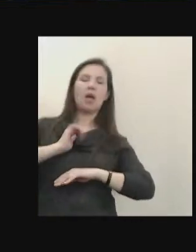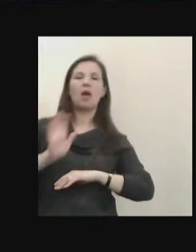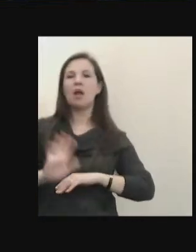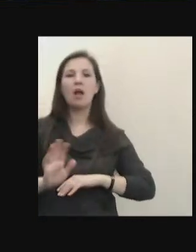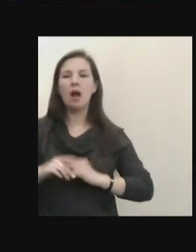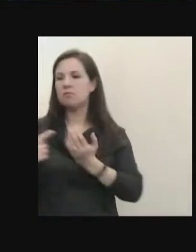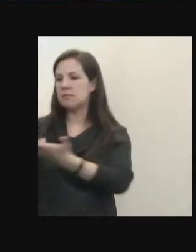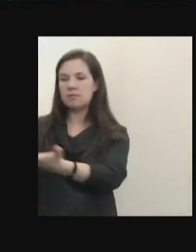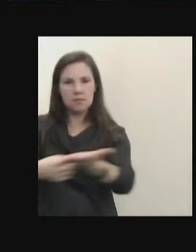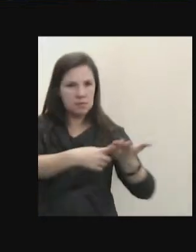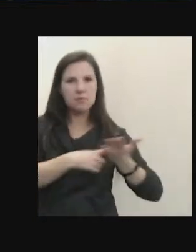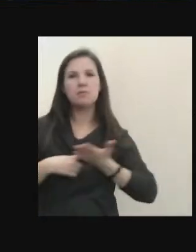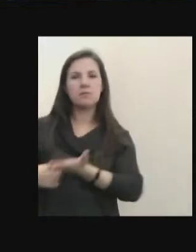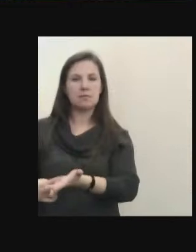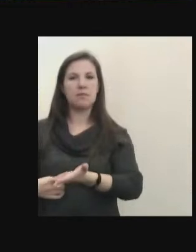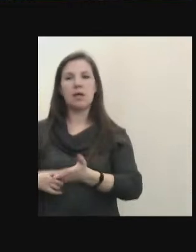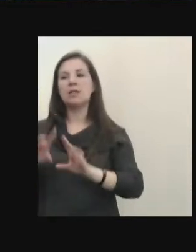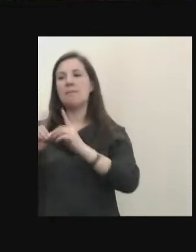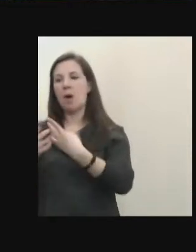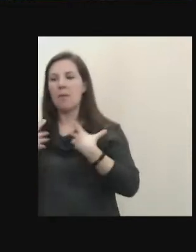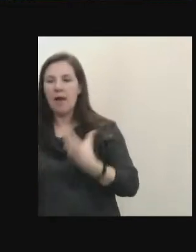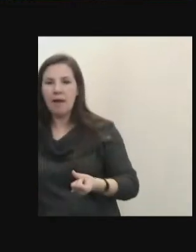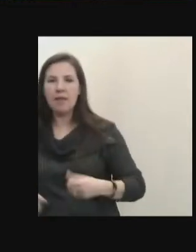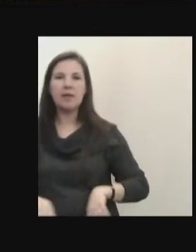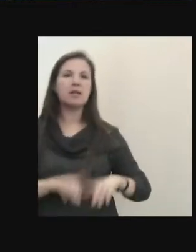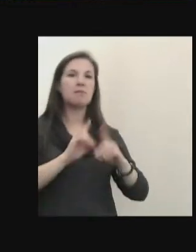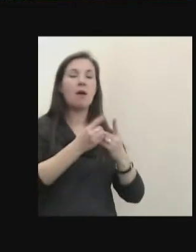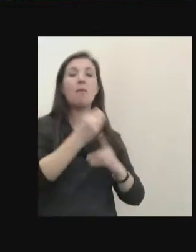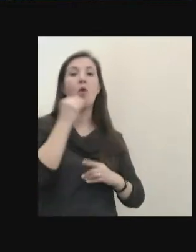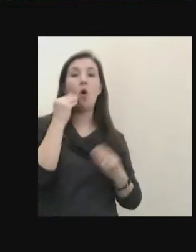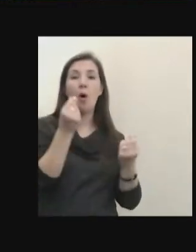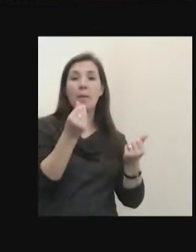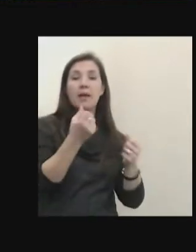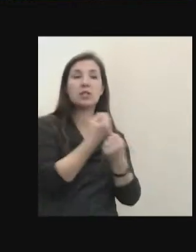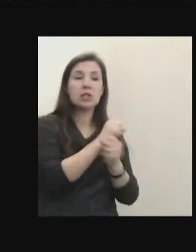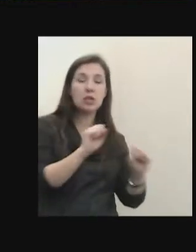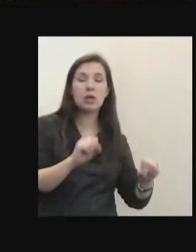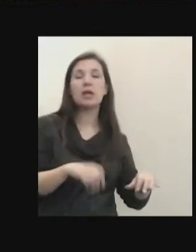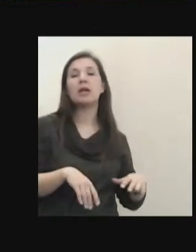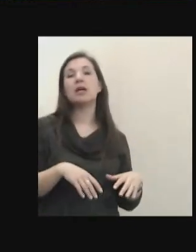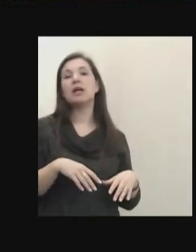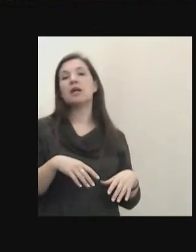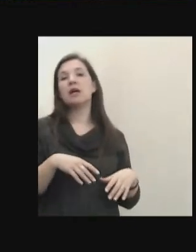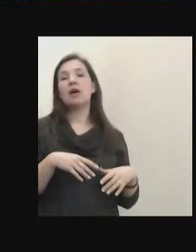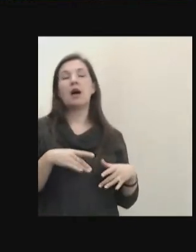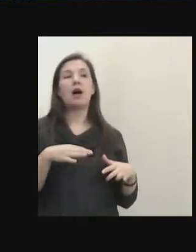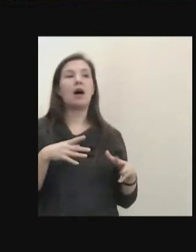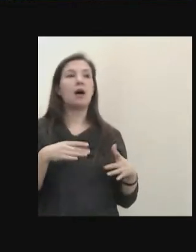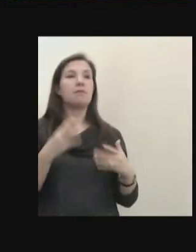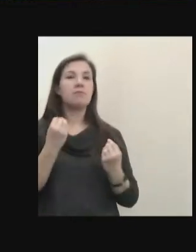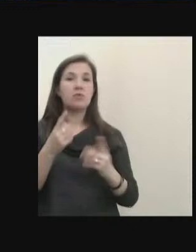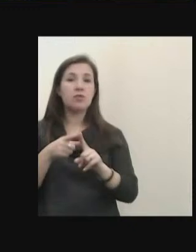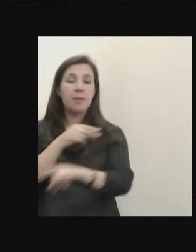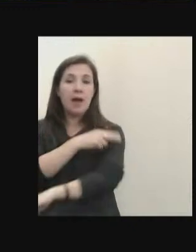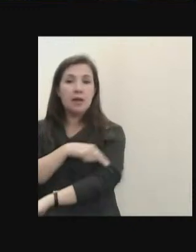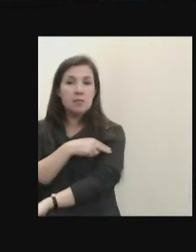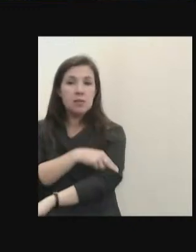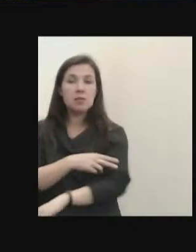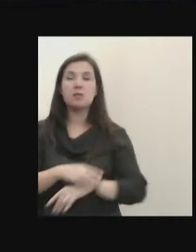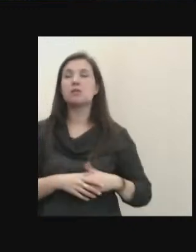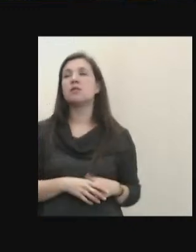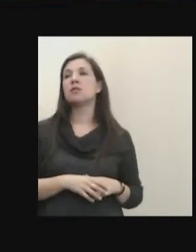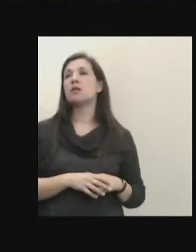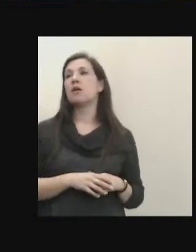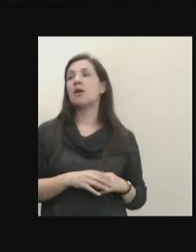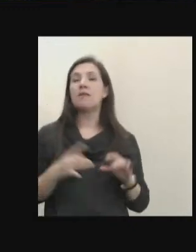the Department of Health. We're going to get the information from our Department of Homeland Security and Emergency Services. We're going to get information from the hospitals. We're going to get information and